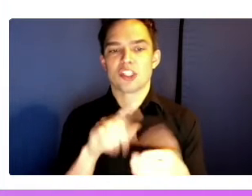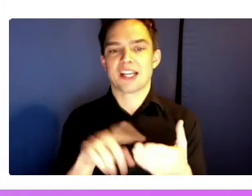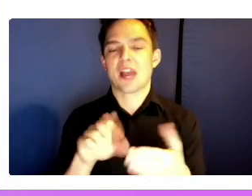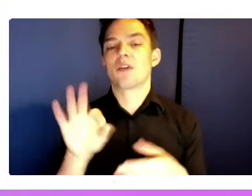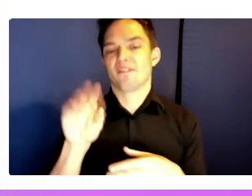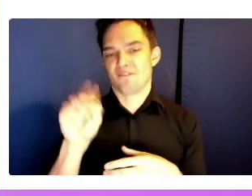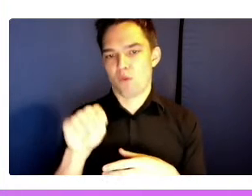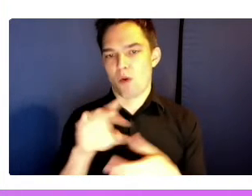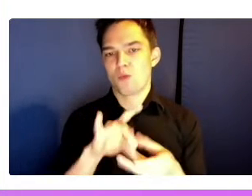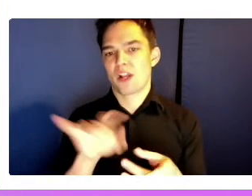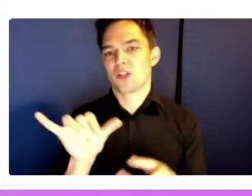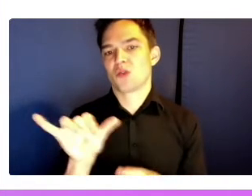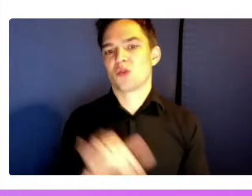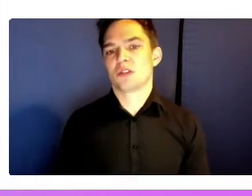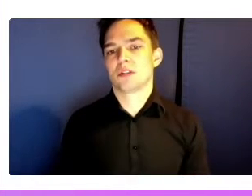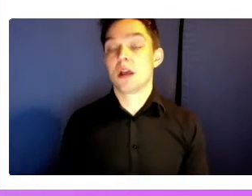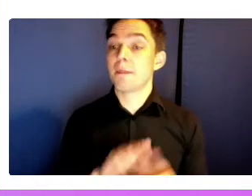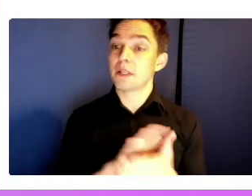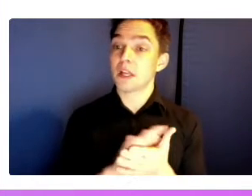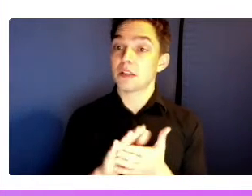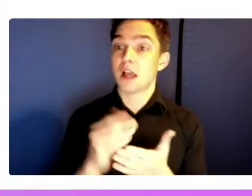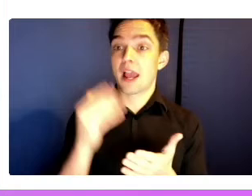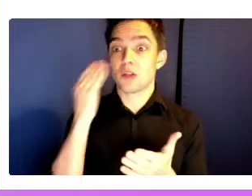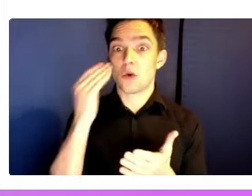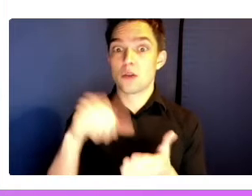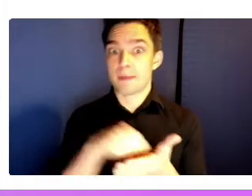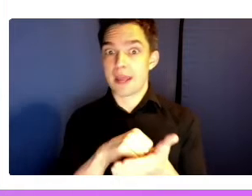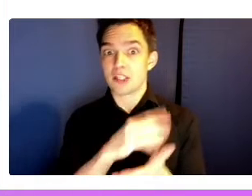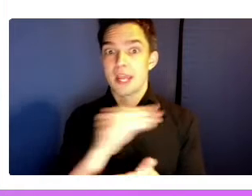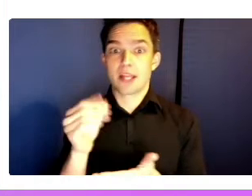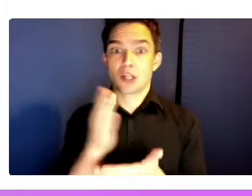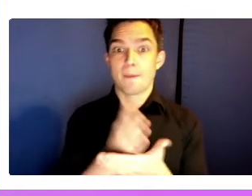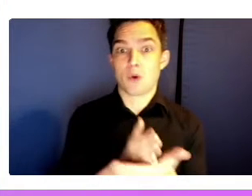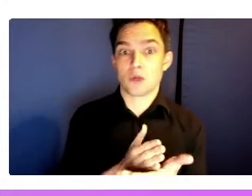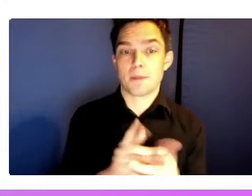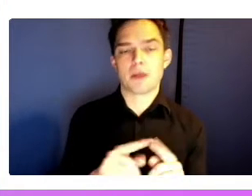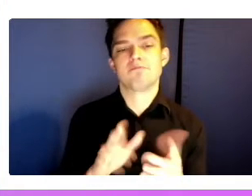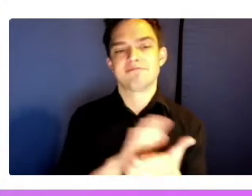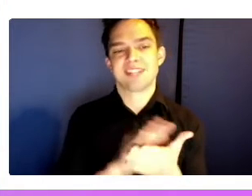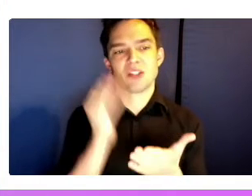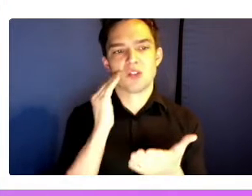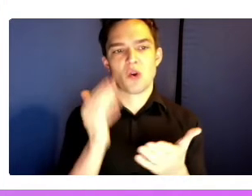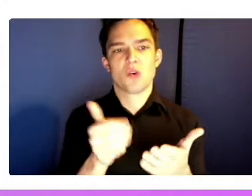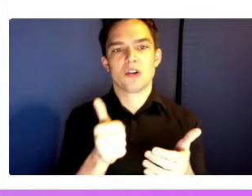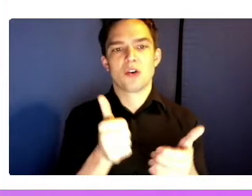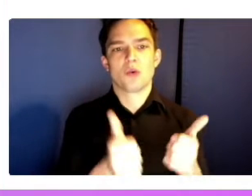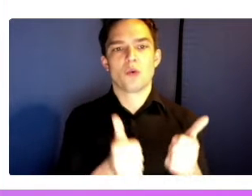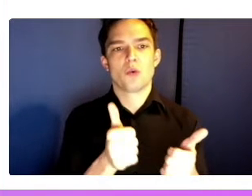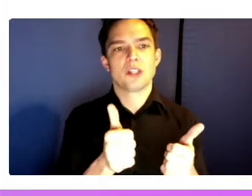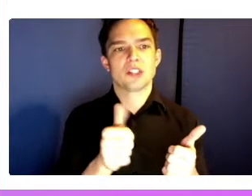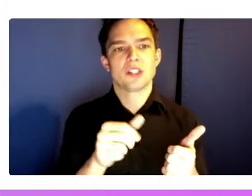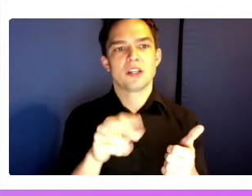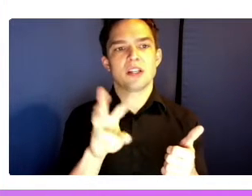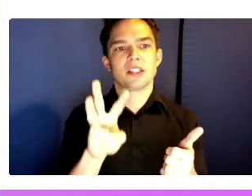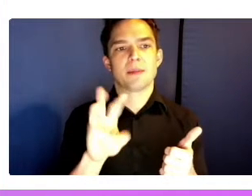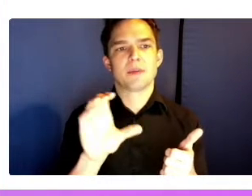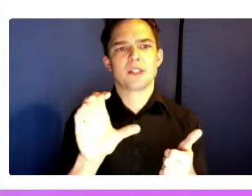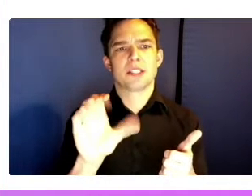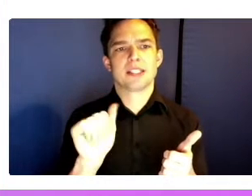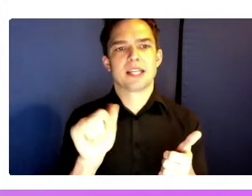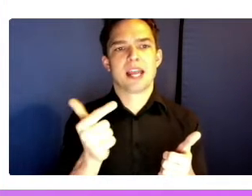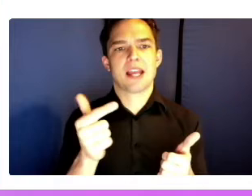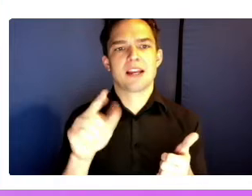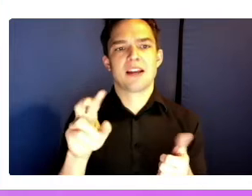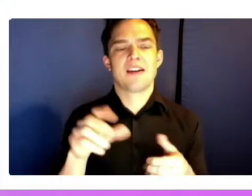be nice? I know the page and the component, but wouldn't it be nice to know which WCAG violation? Oops, sorry,